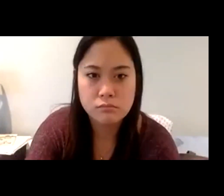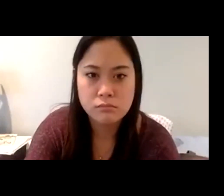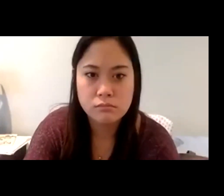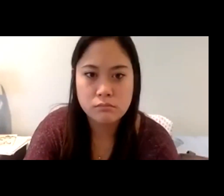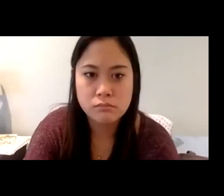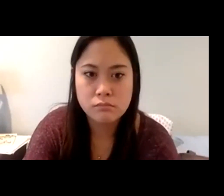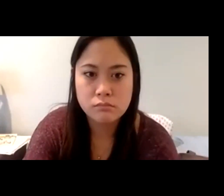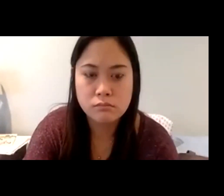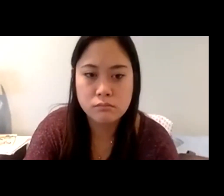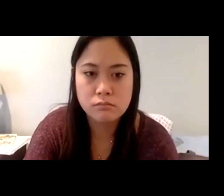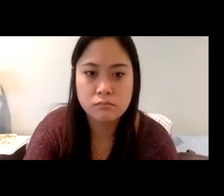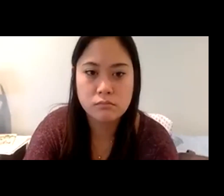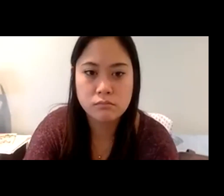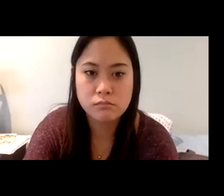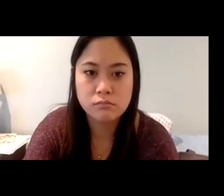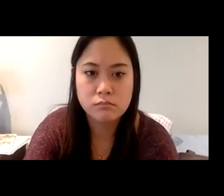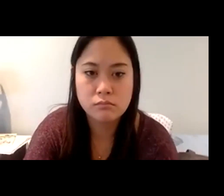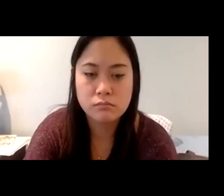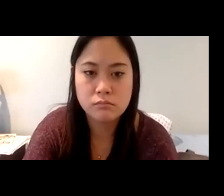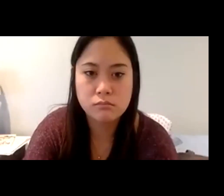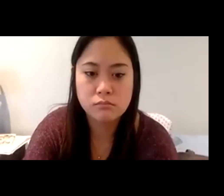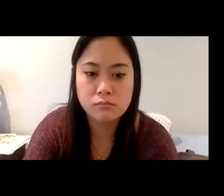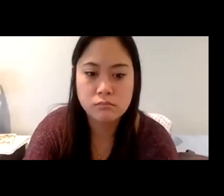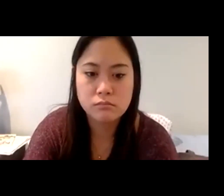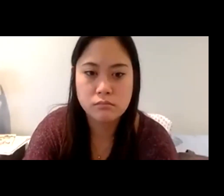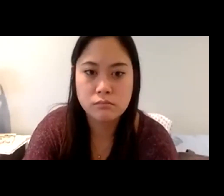they start ECT treatments.